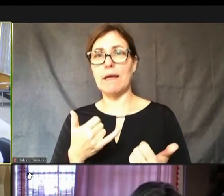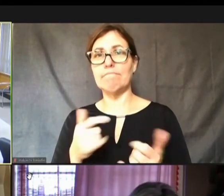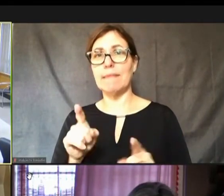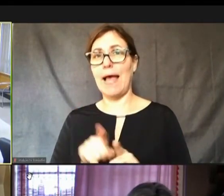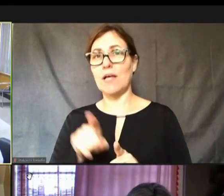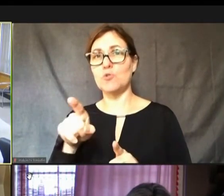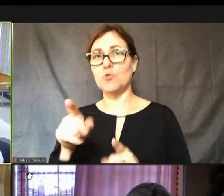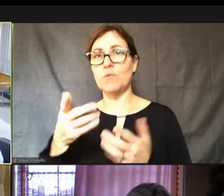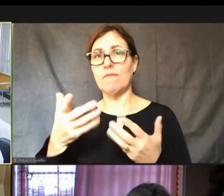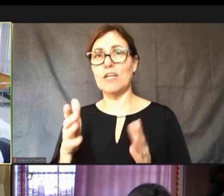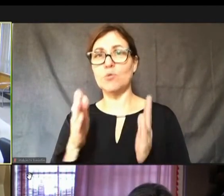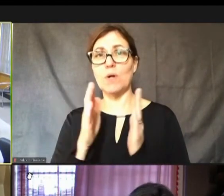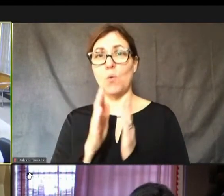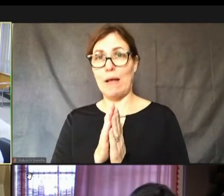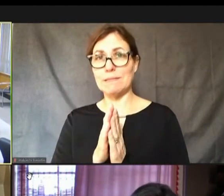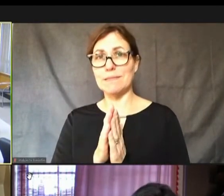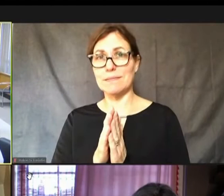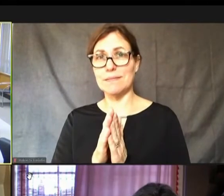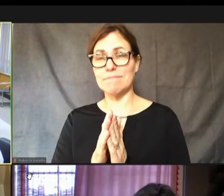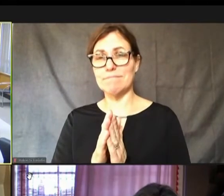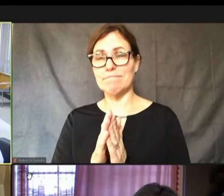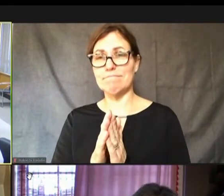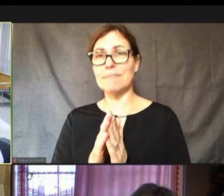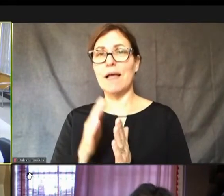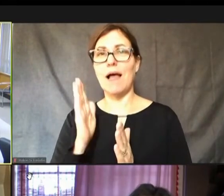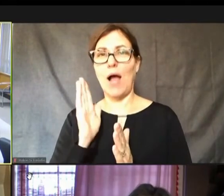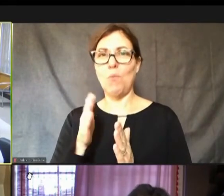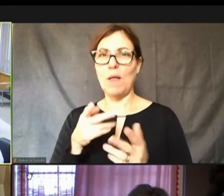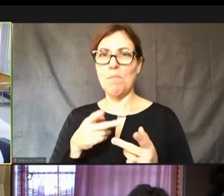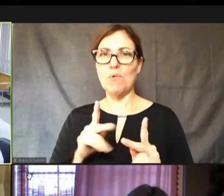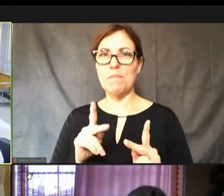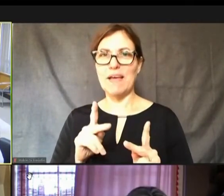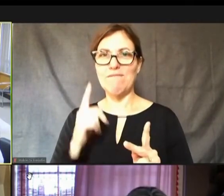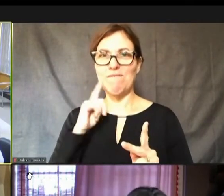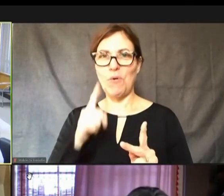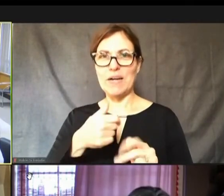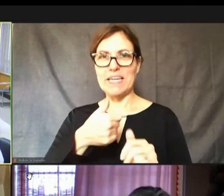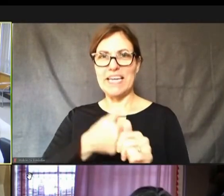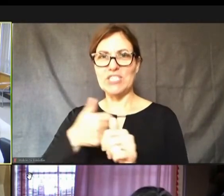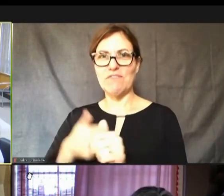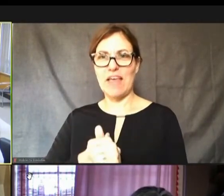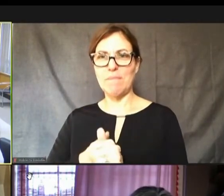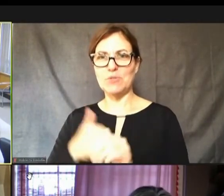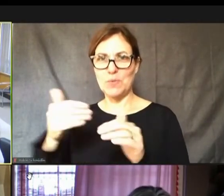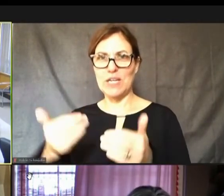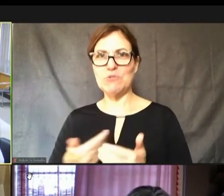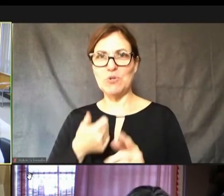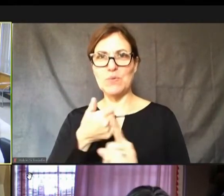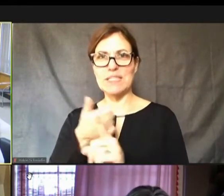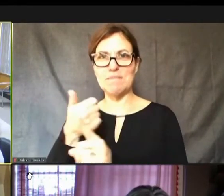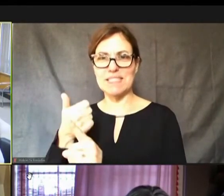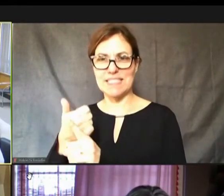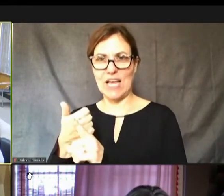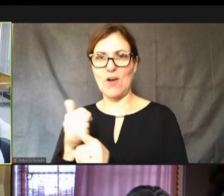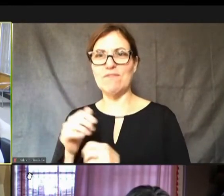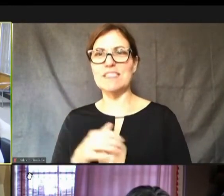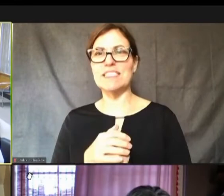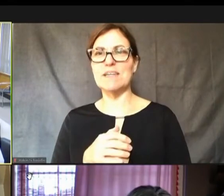Madam Chair, I will permit them to introduce themselves. Joey, if you would manage the